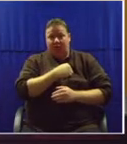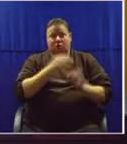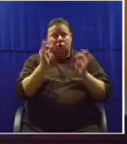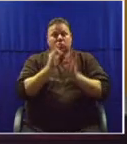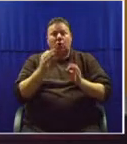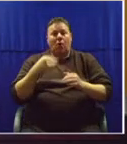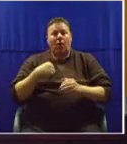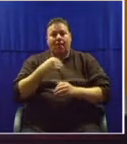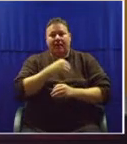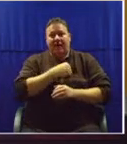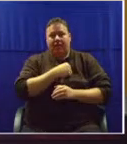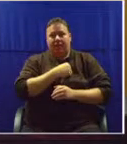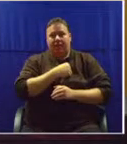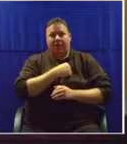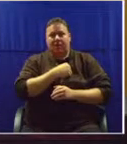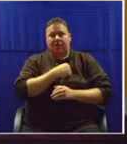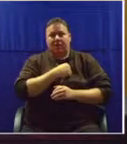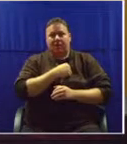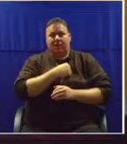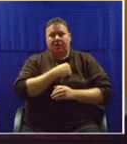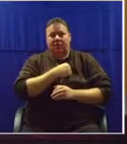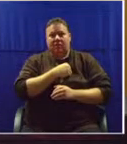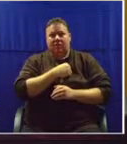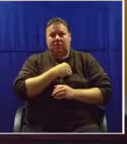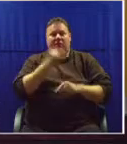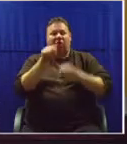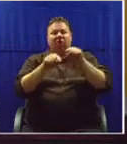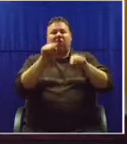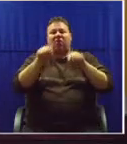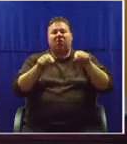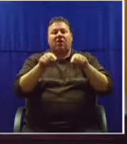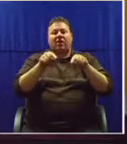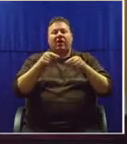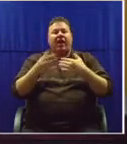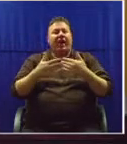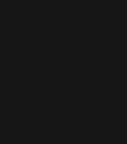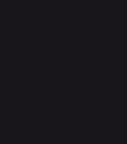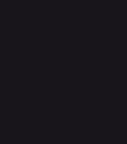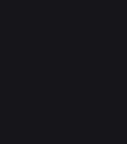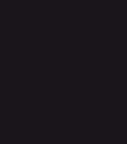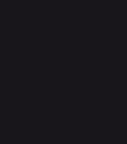no member may impute improper motives to any member.